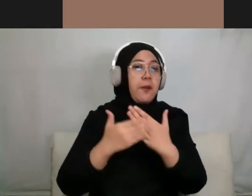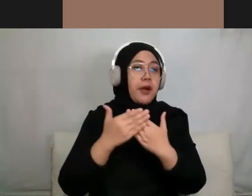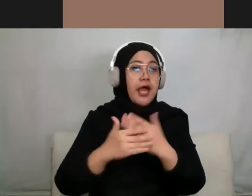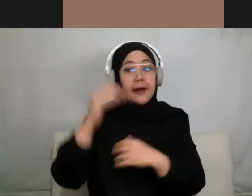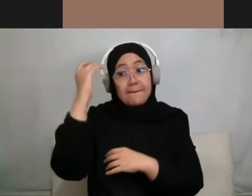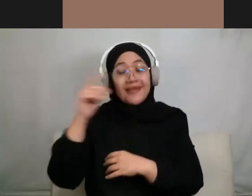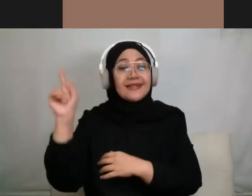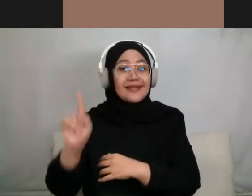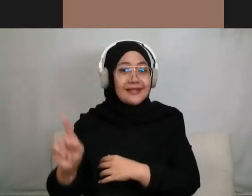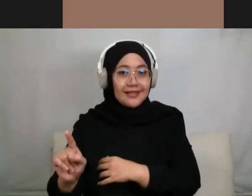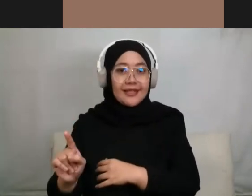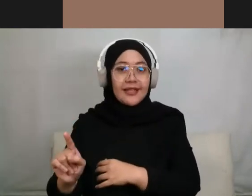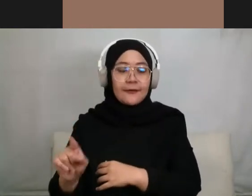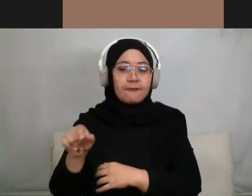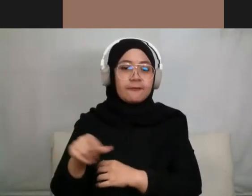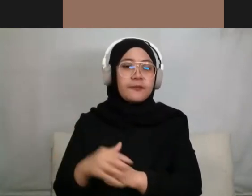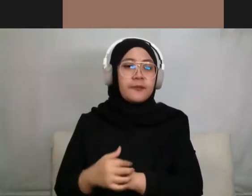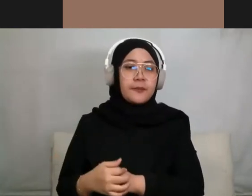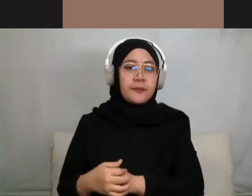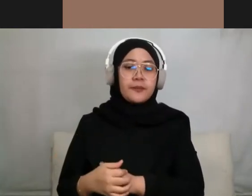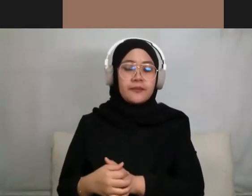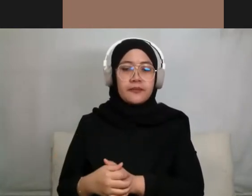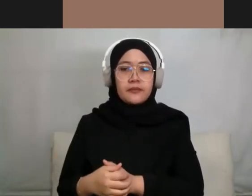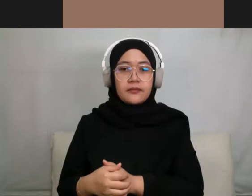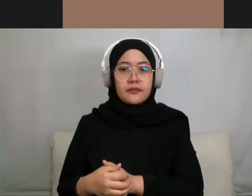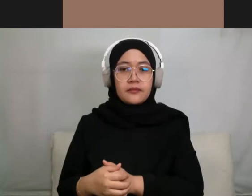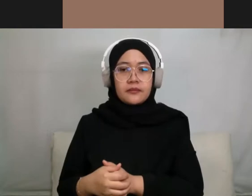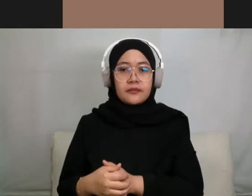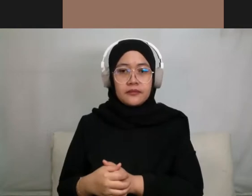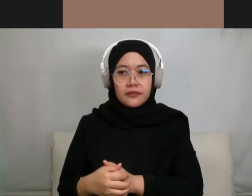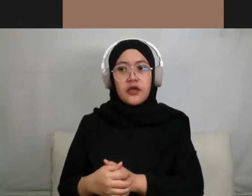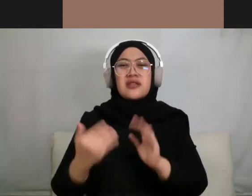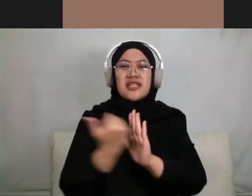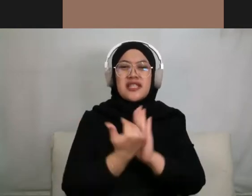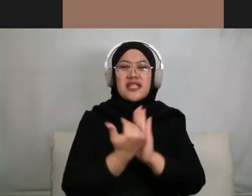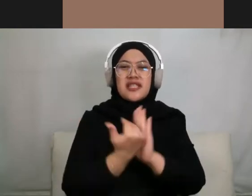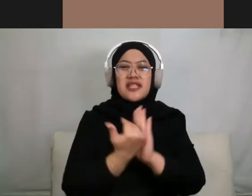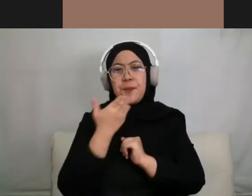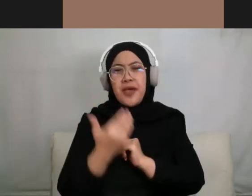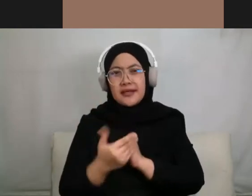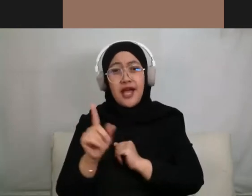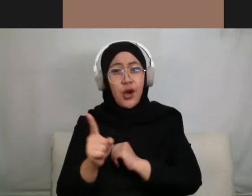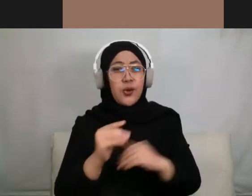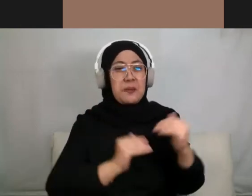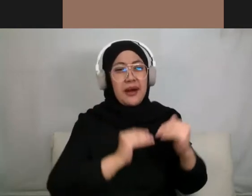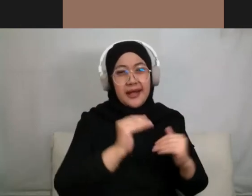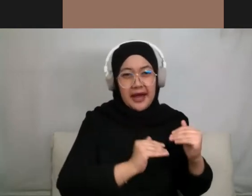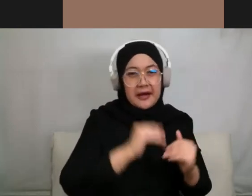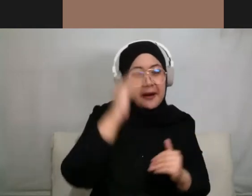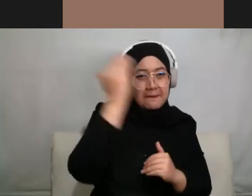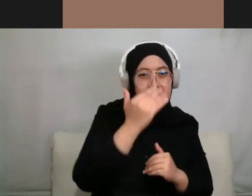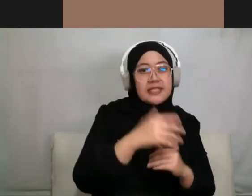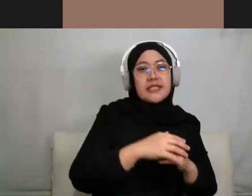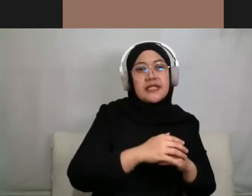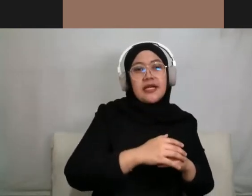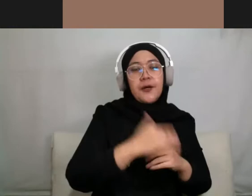much a requirement. I mean, the very low requirements are there in comparison to ICE buses. Basically, the most of